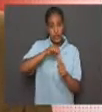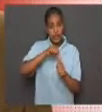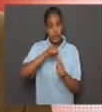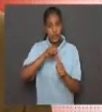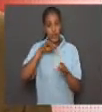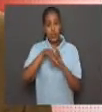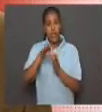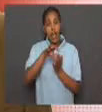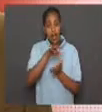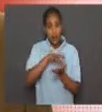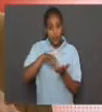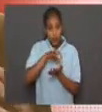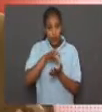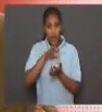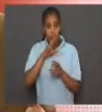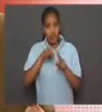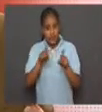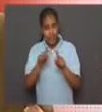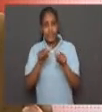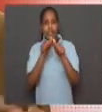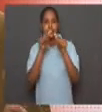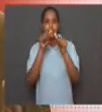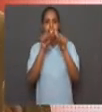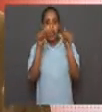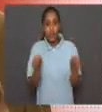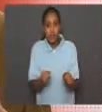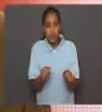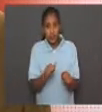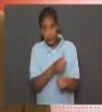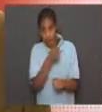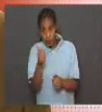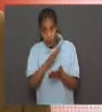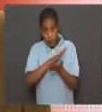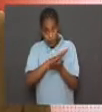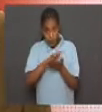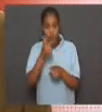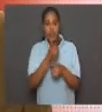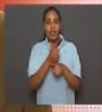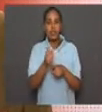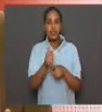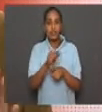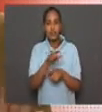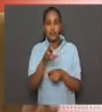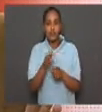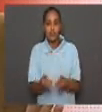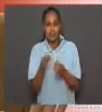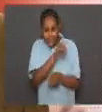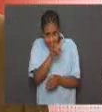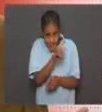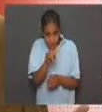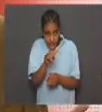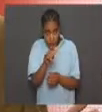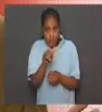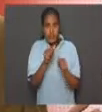in alloys are of different sizes, whereas in pure metals, they're all the